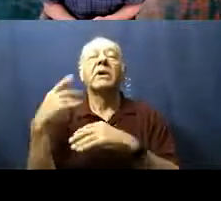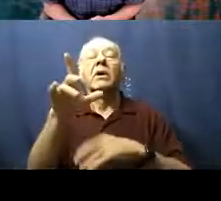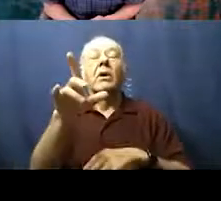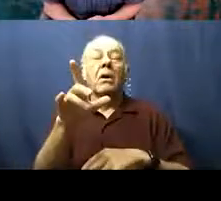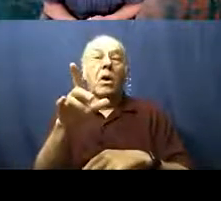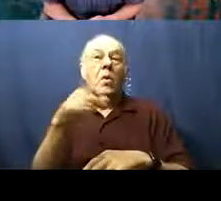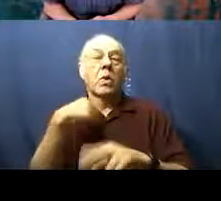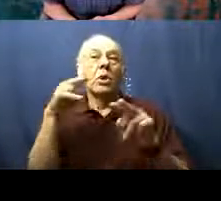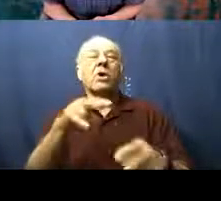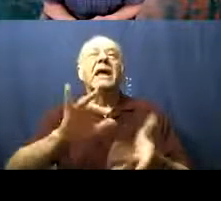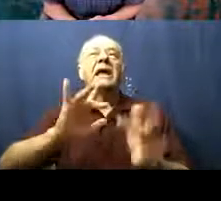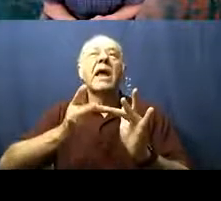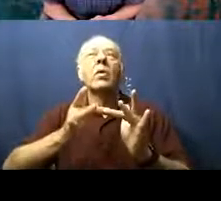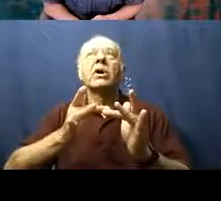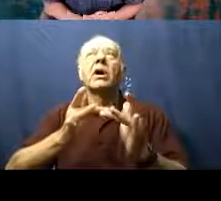network submissions,